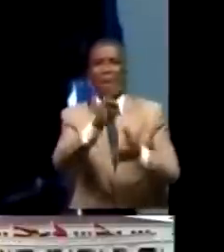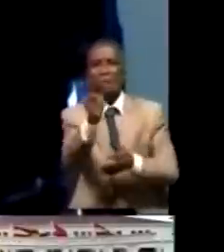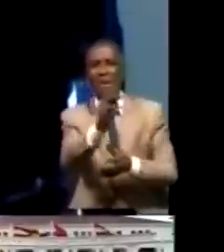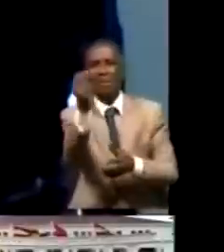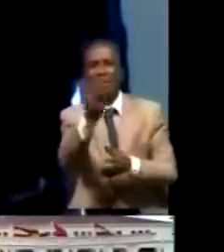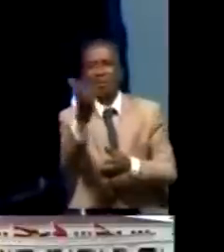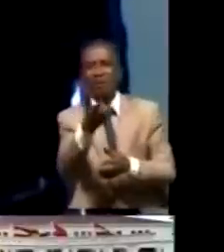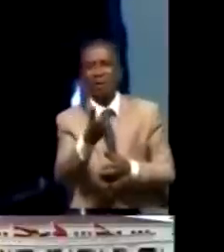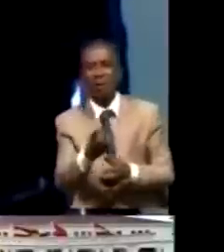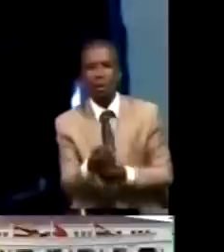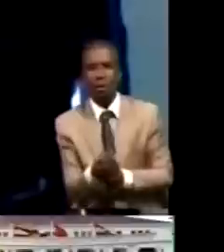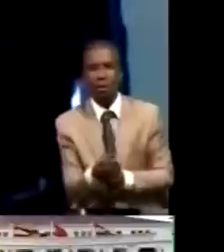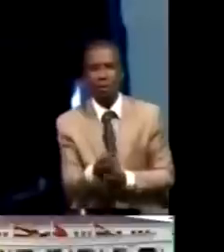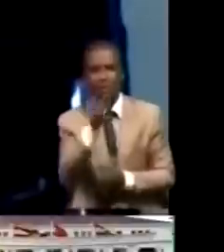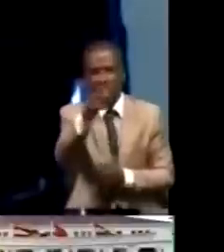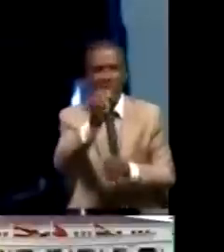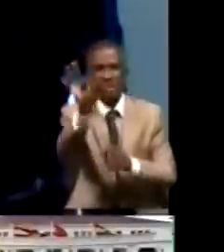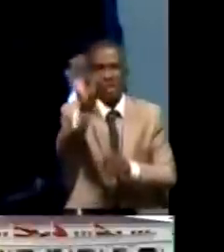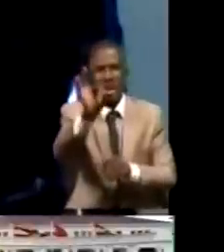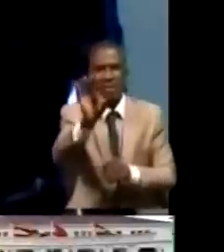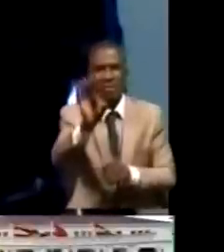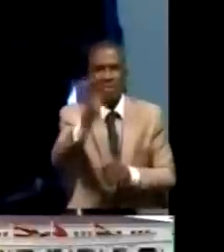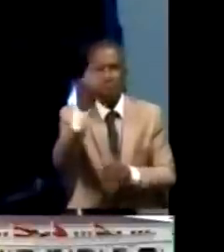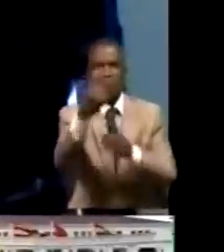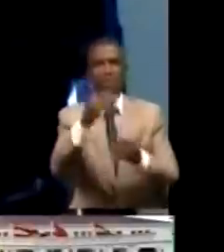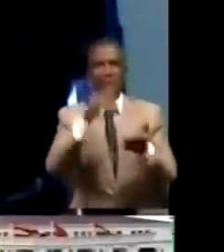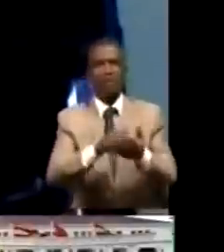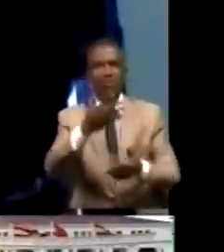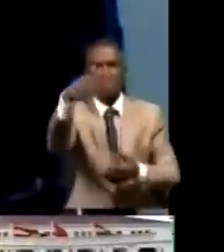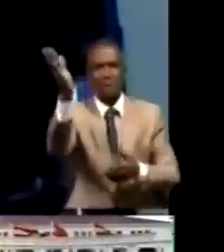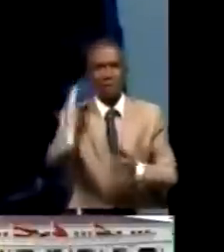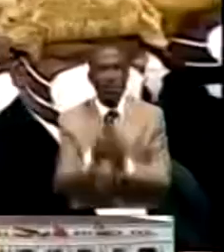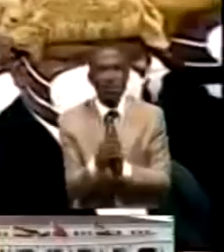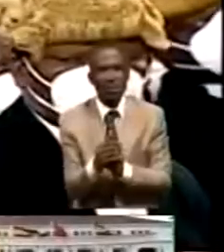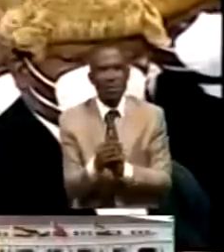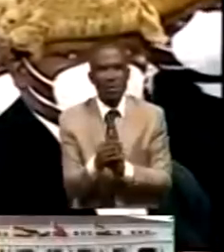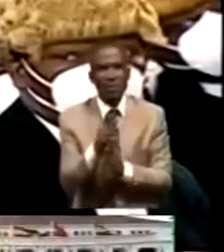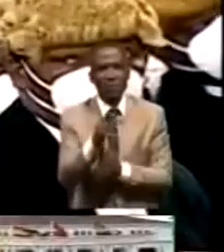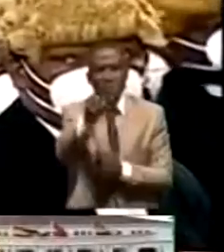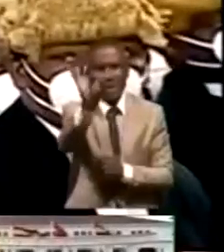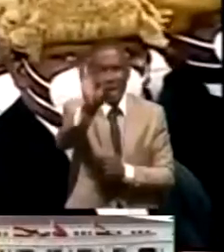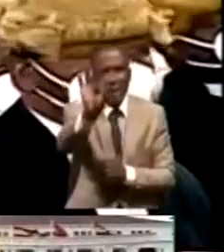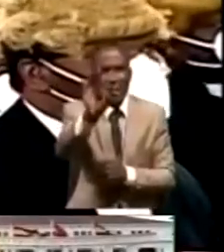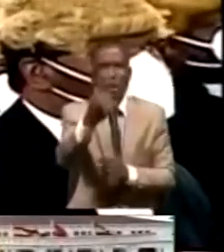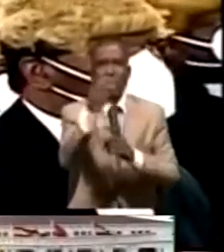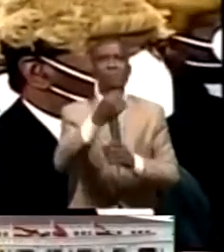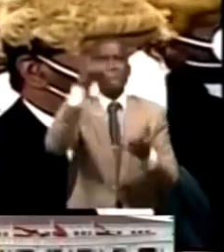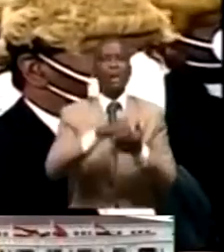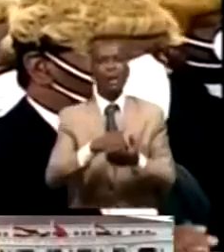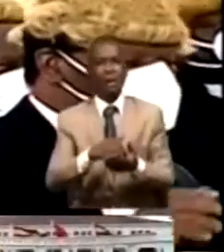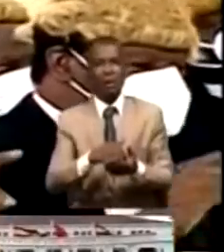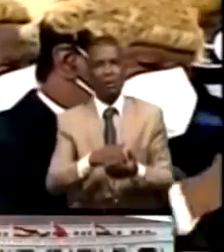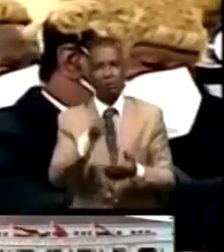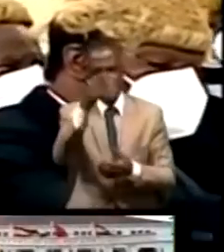But you have already said it's on the 9th. It's on the 9th. Well, if you are being rude, it's to the court, not to me.